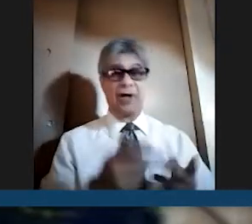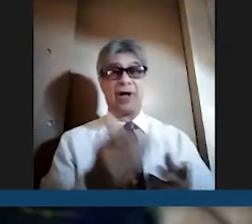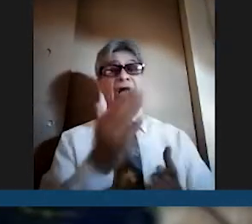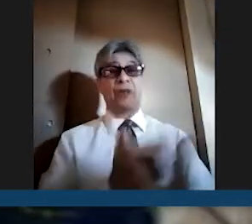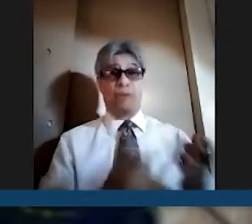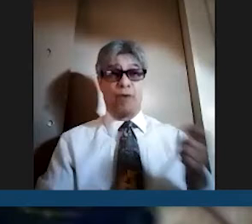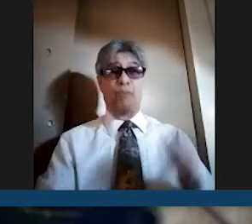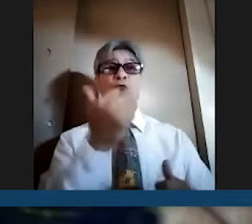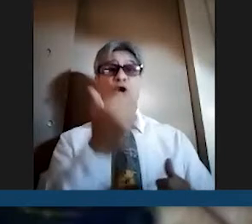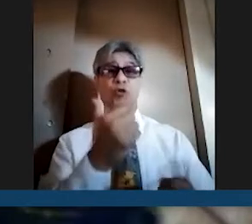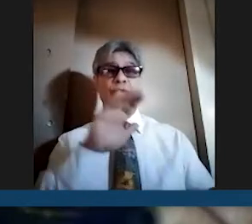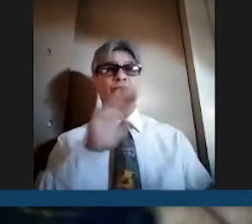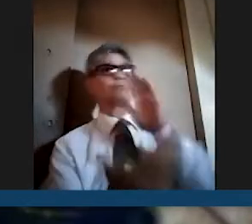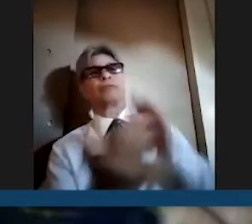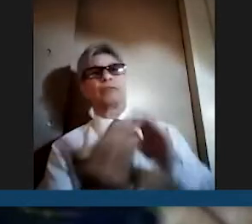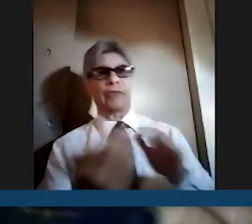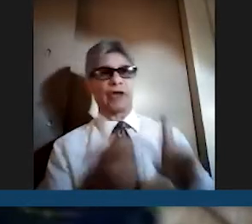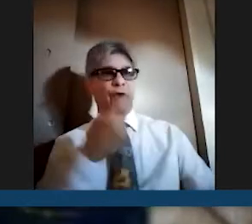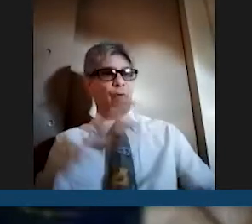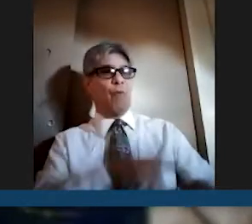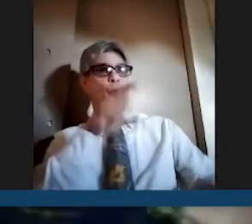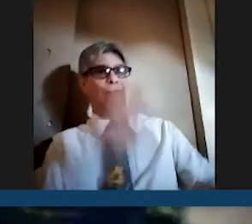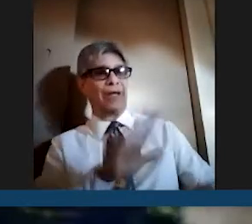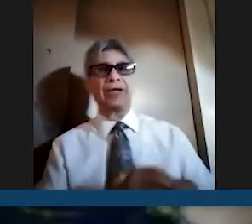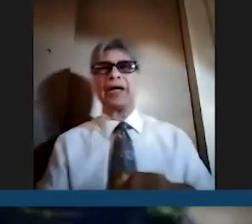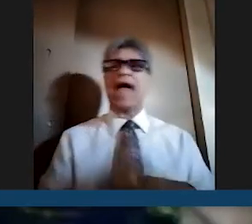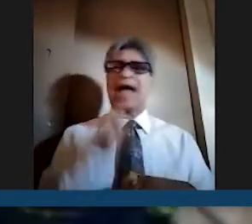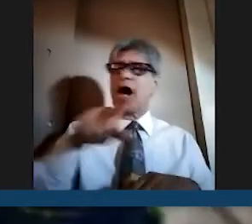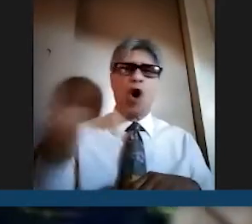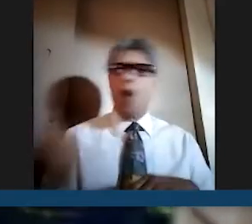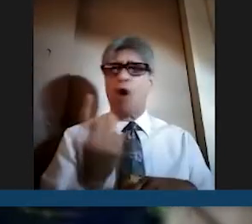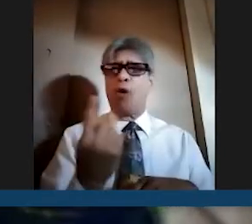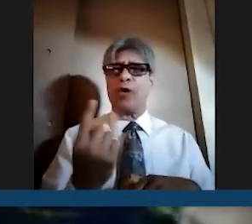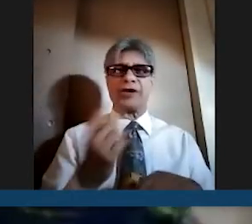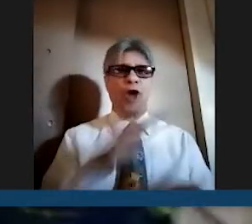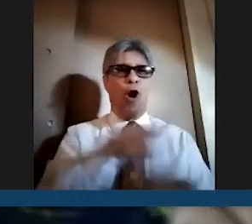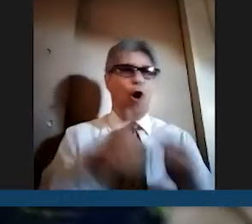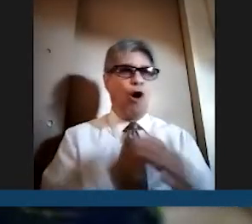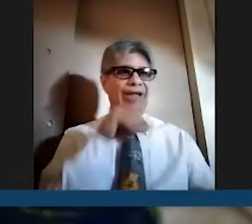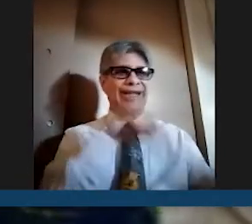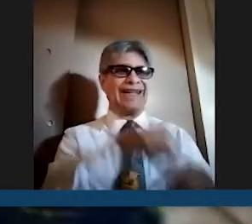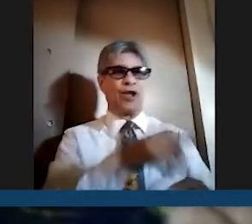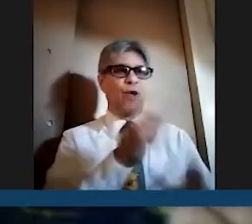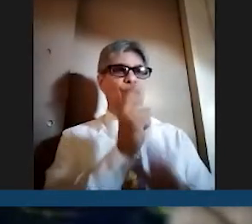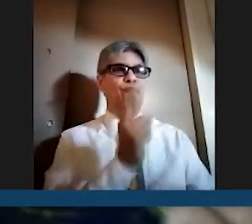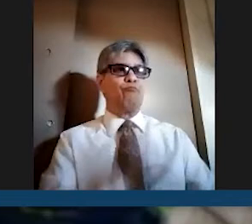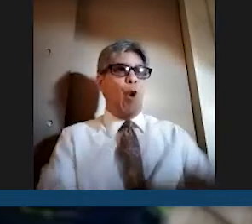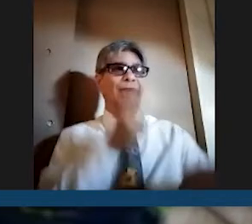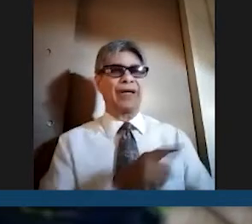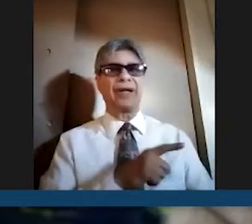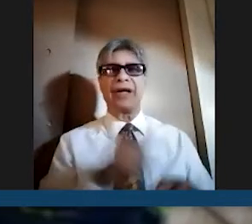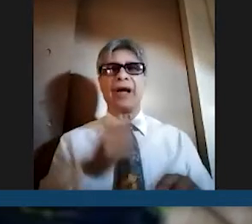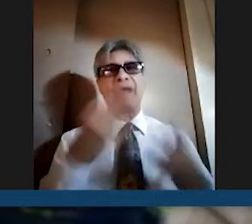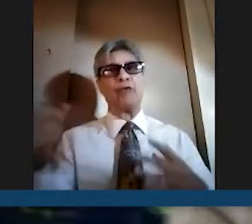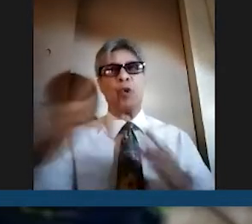men. And it's not, you know, it's not all of the Hmong men, and I know some people are going to push me on that, but a lot of times